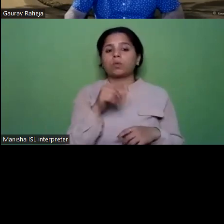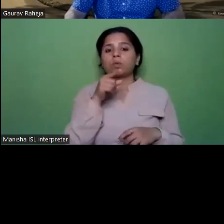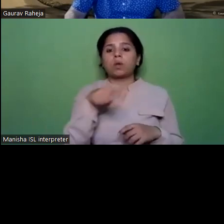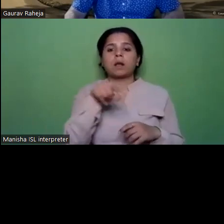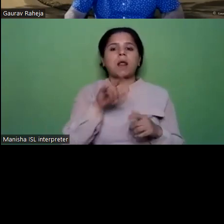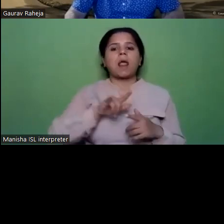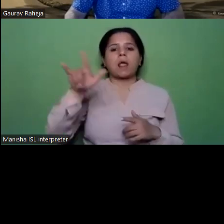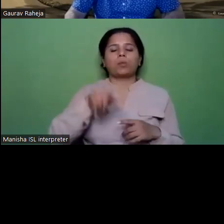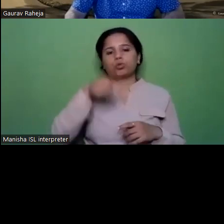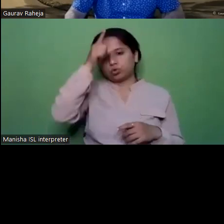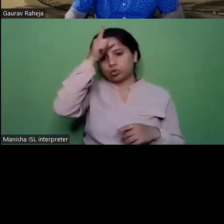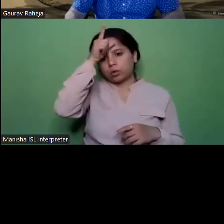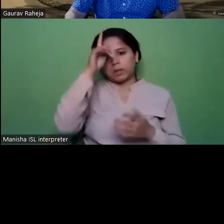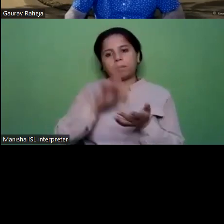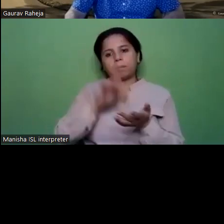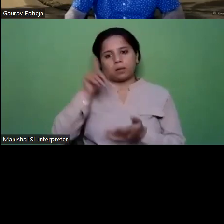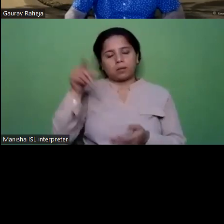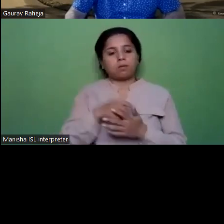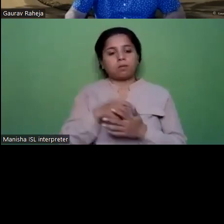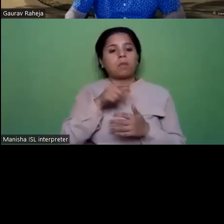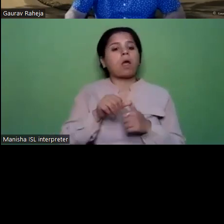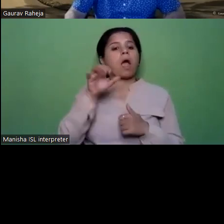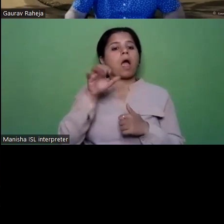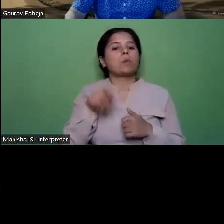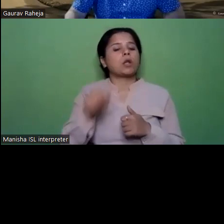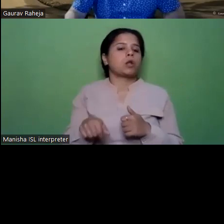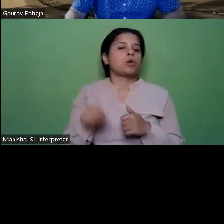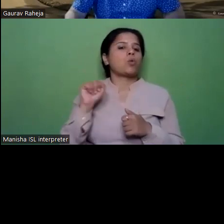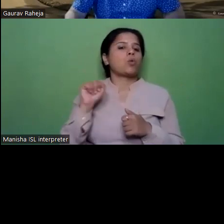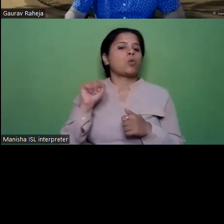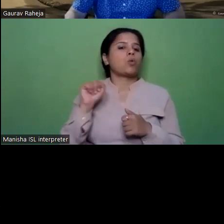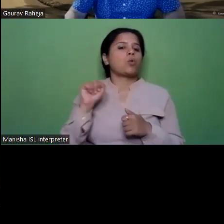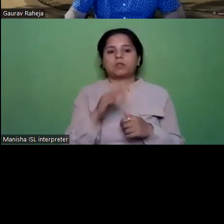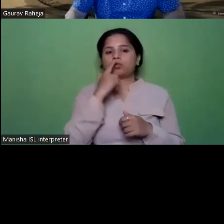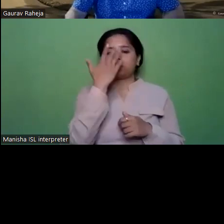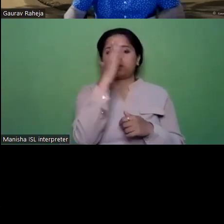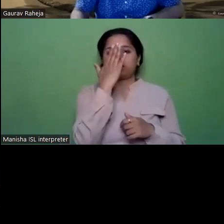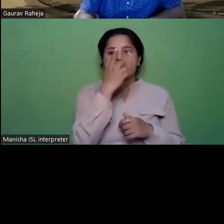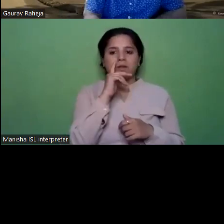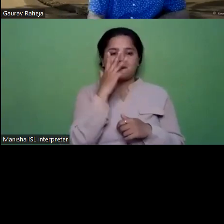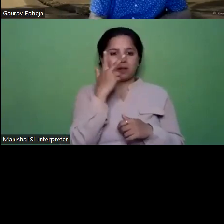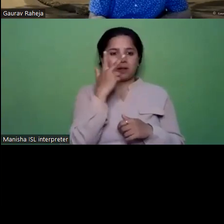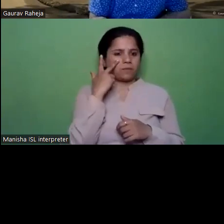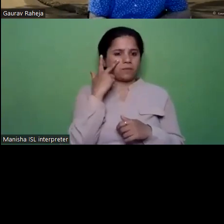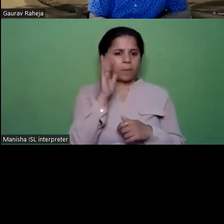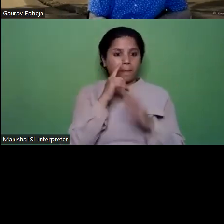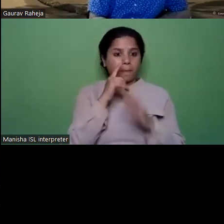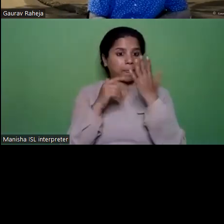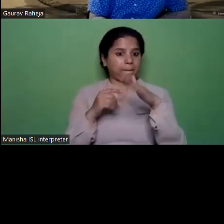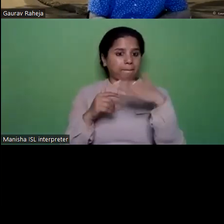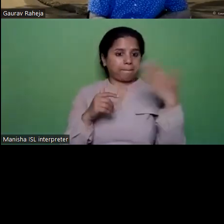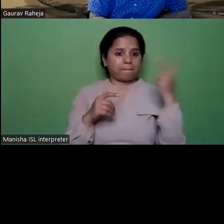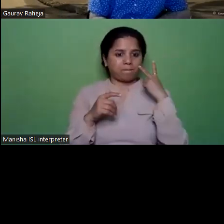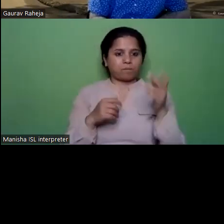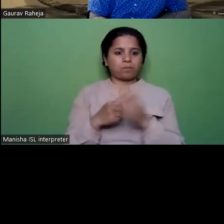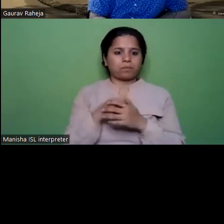Germany, an accessible washroom and a mirror, for example. You see this side of the mirror. This is an